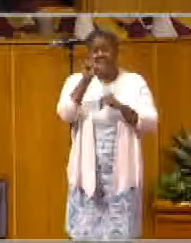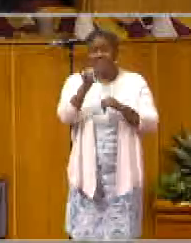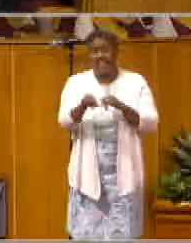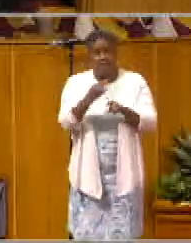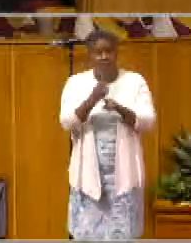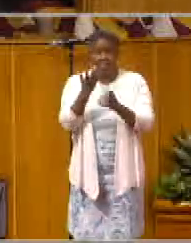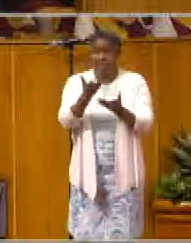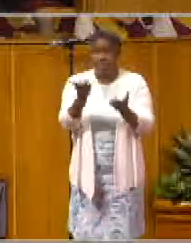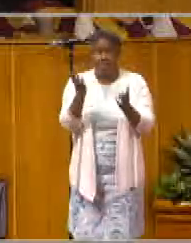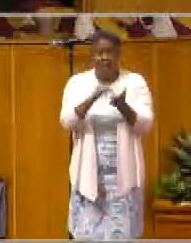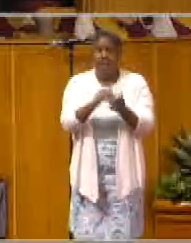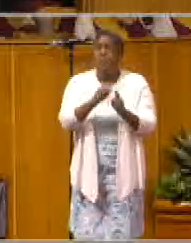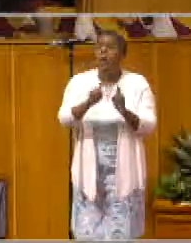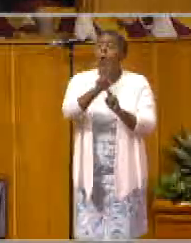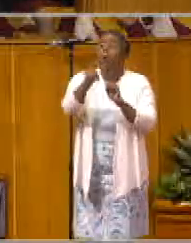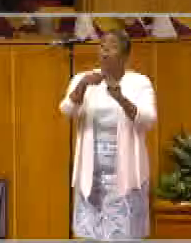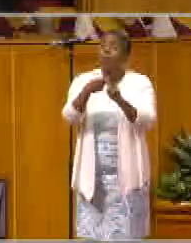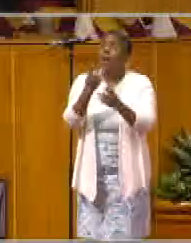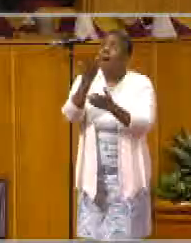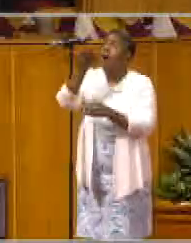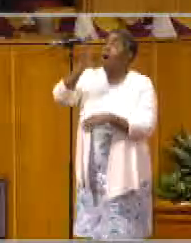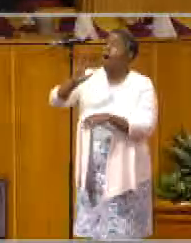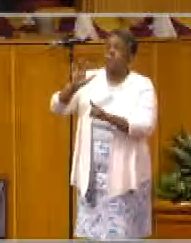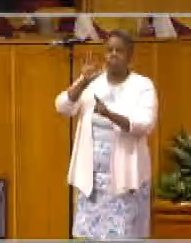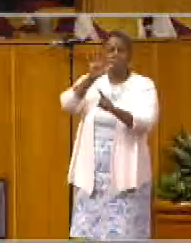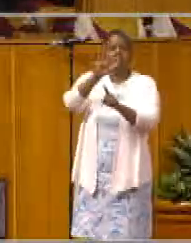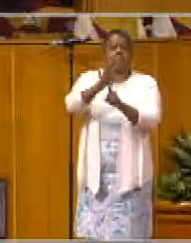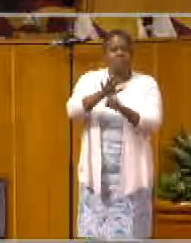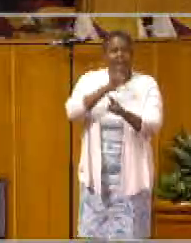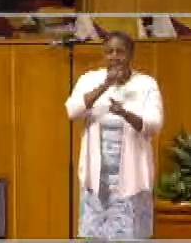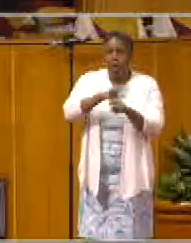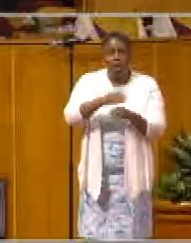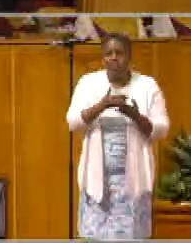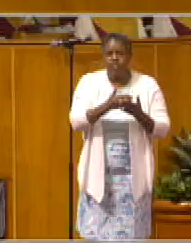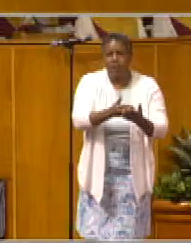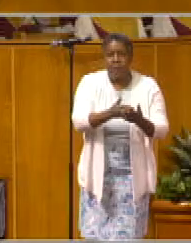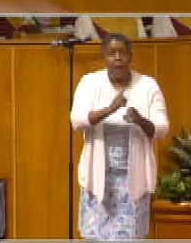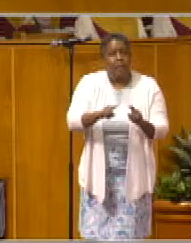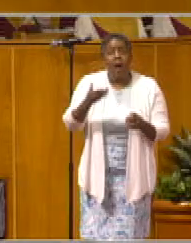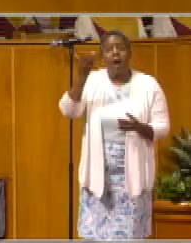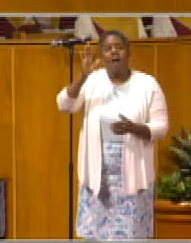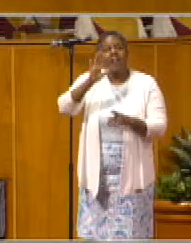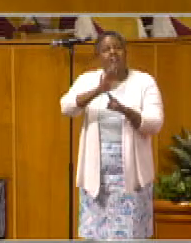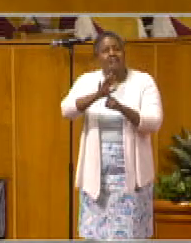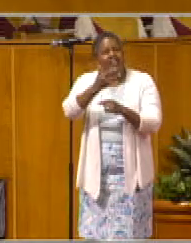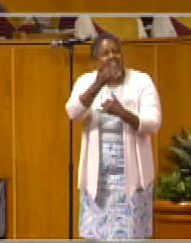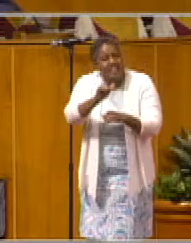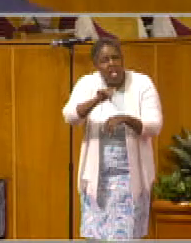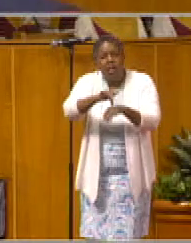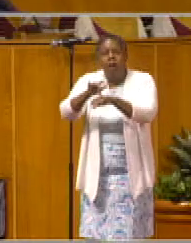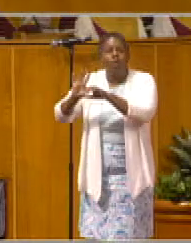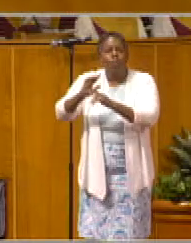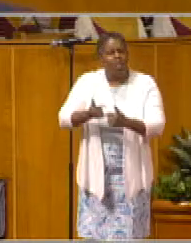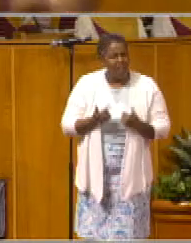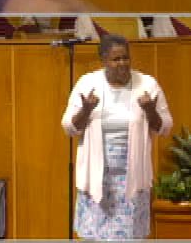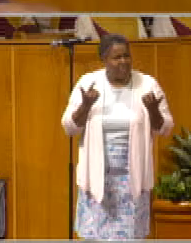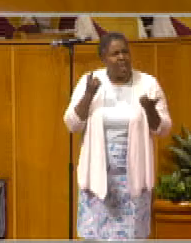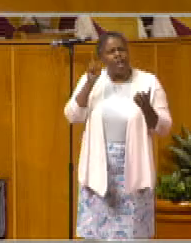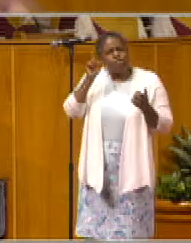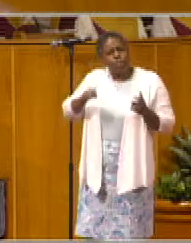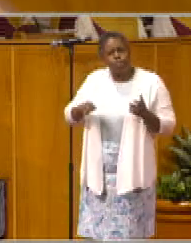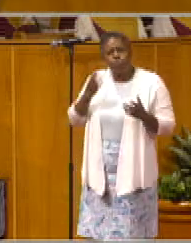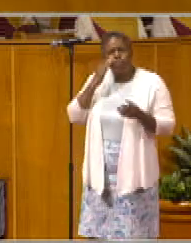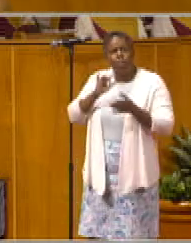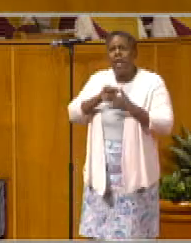again. That when his hand is no longer on the ship, God's hand is still on your life. And you ought to be grateful that